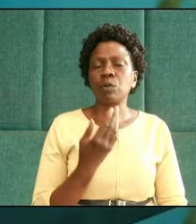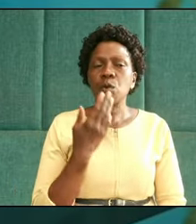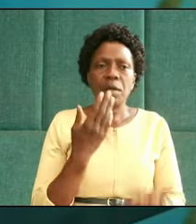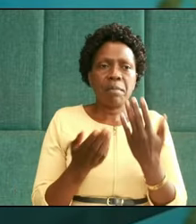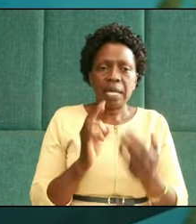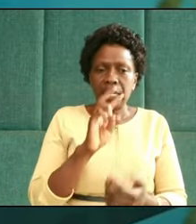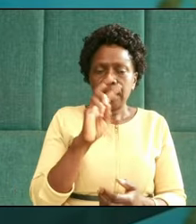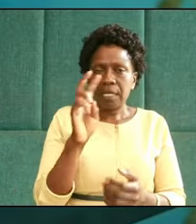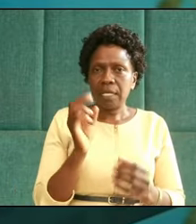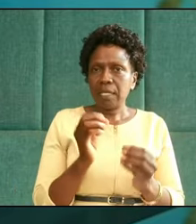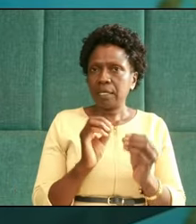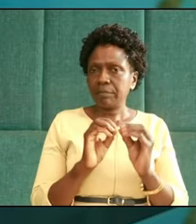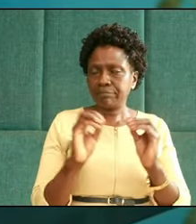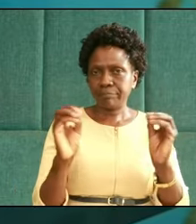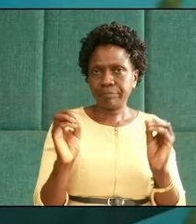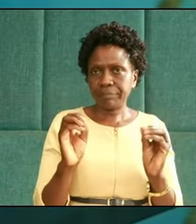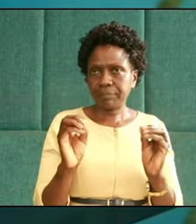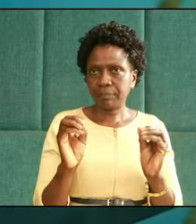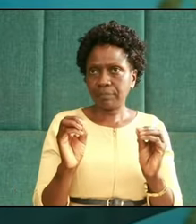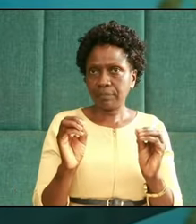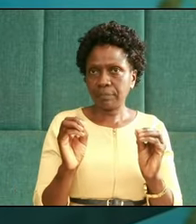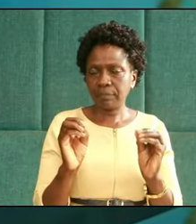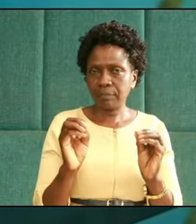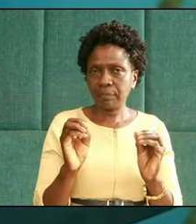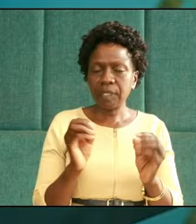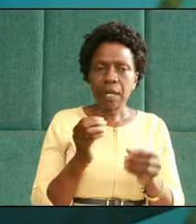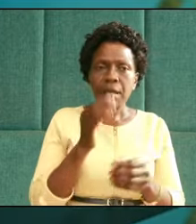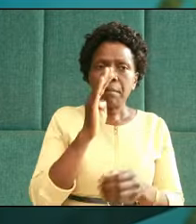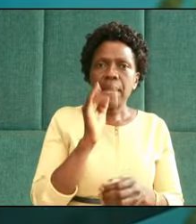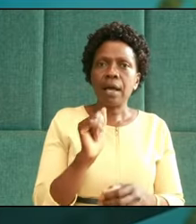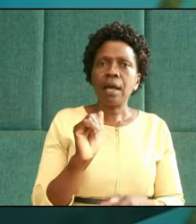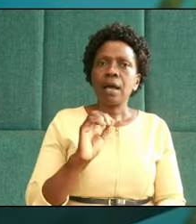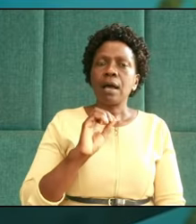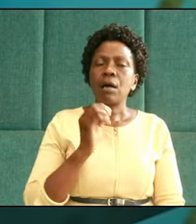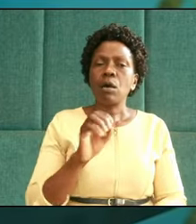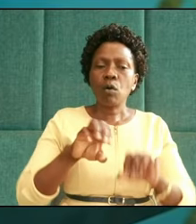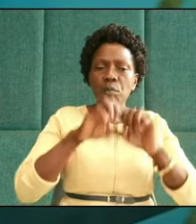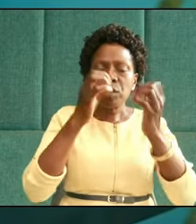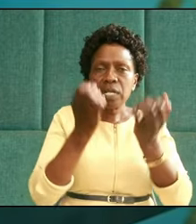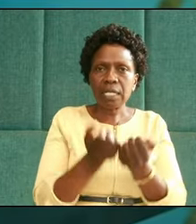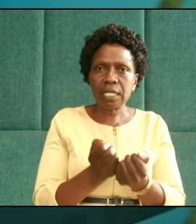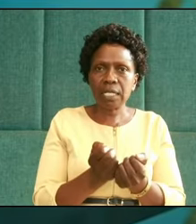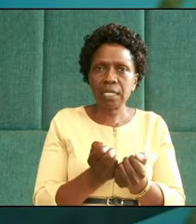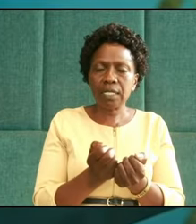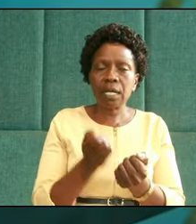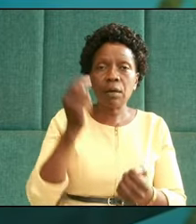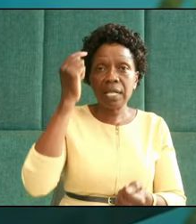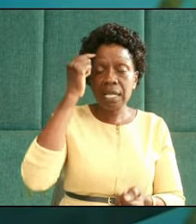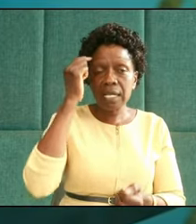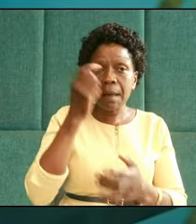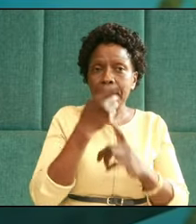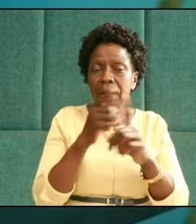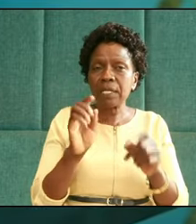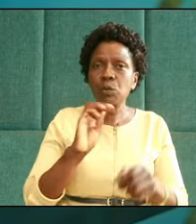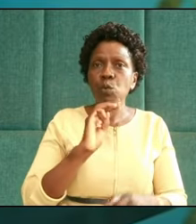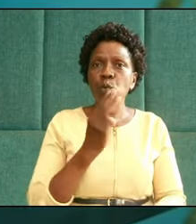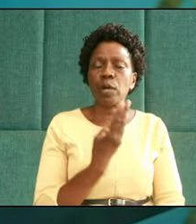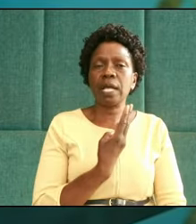stigma, we may be stigmatized by our conscience, by people, by communities, but